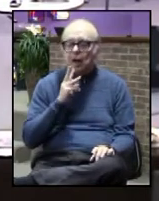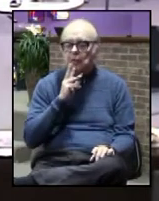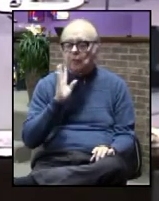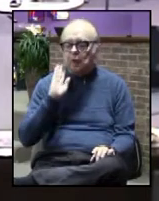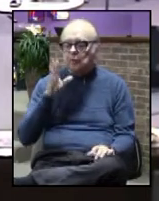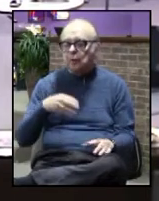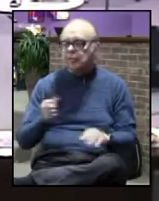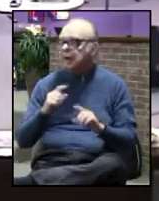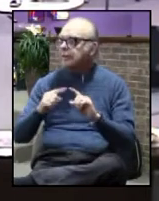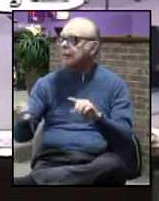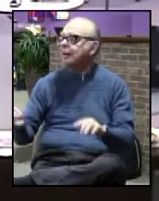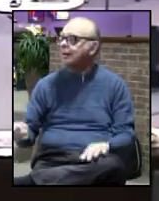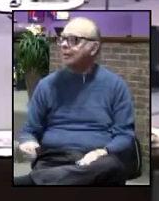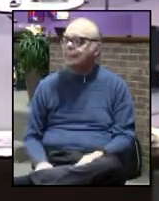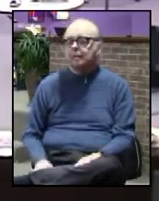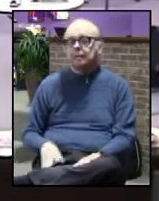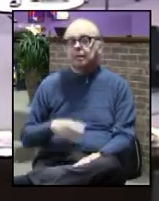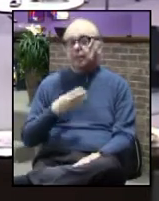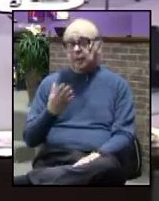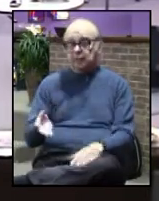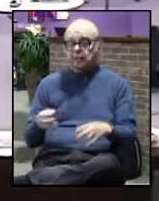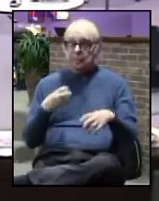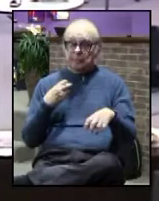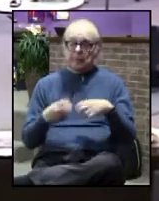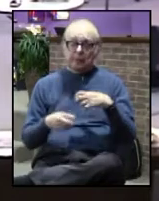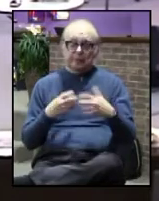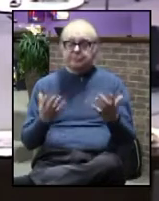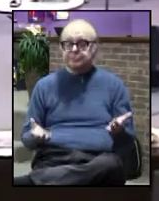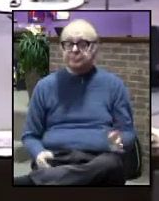you. Now here's the problem.